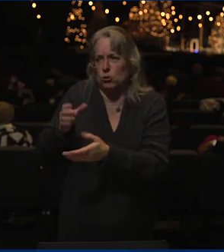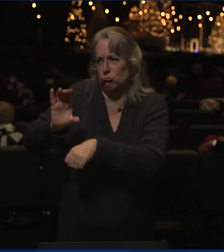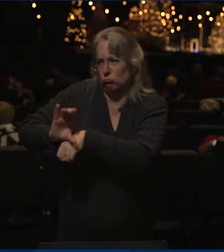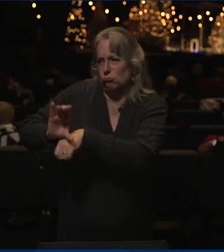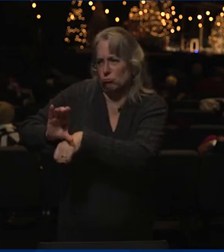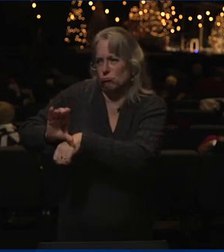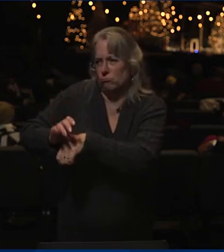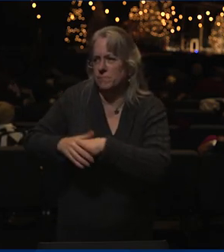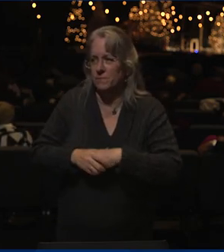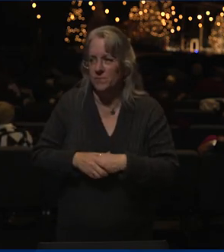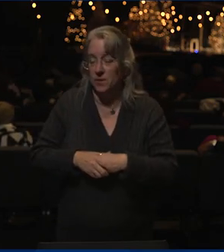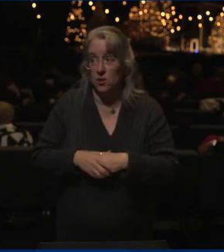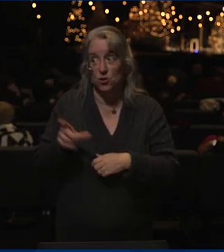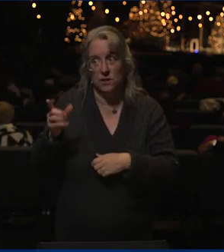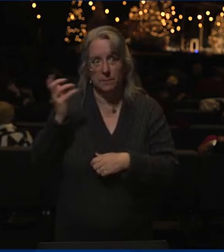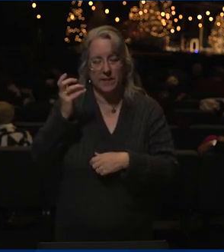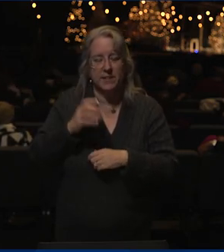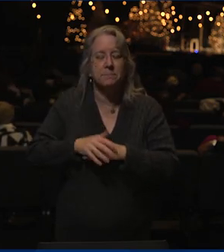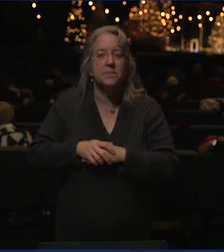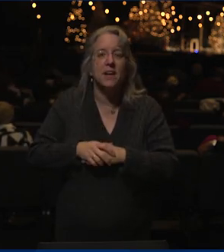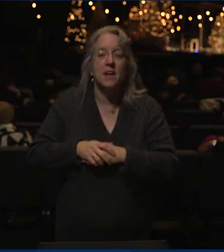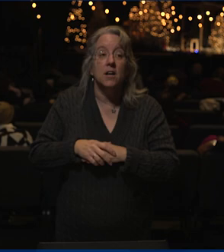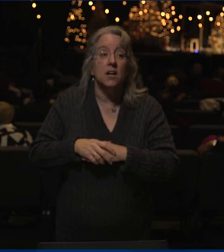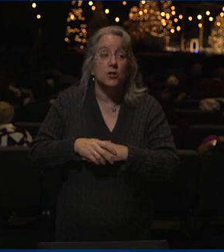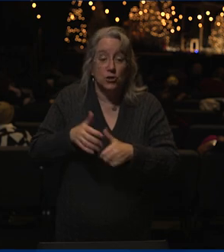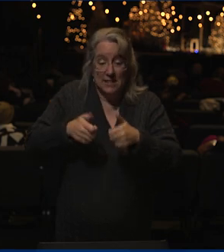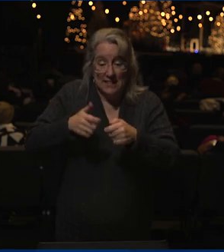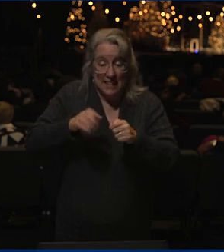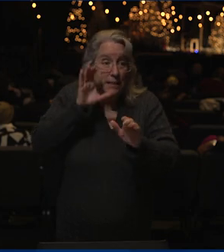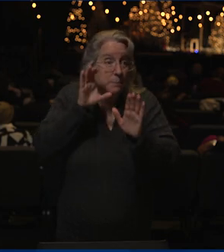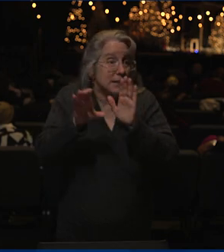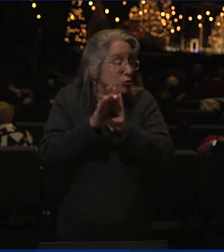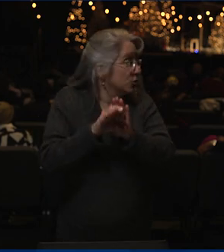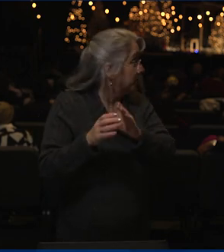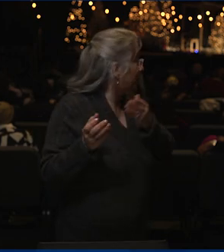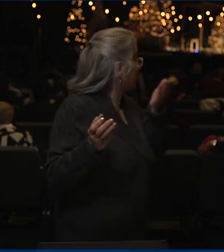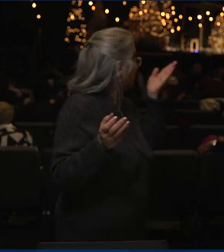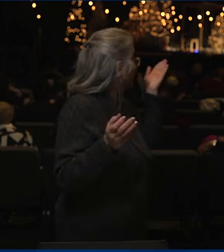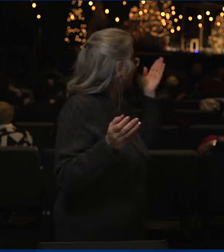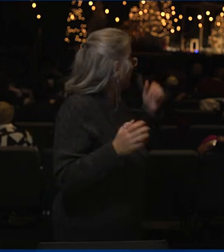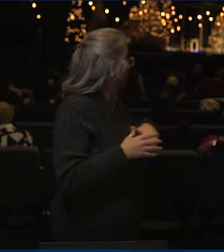She's remarkable. She texts me this picture, and she says in the text,